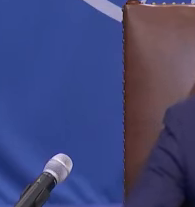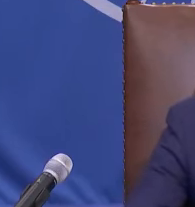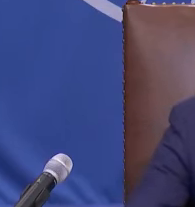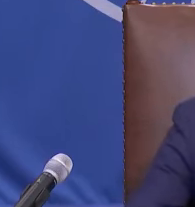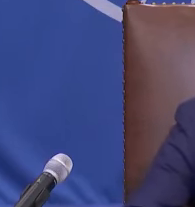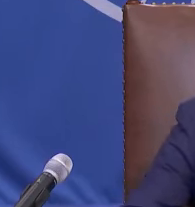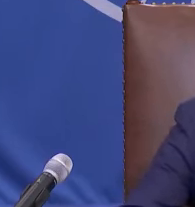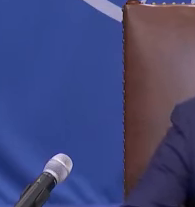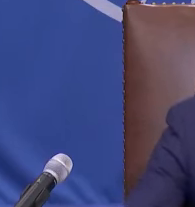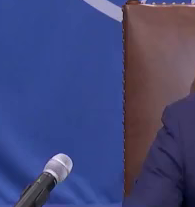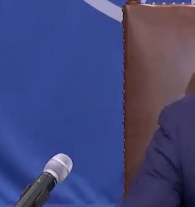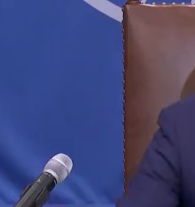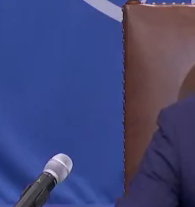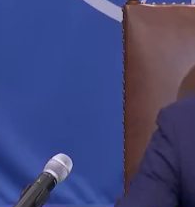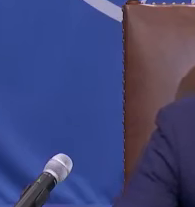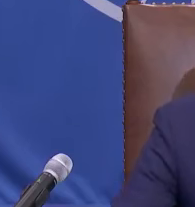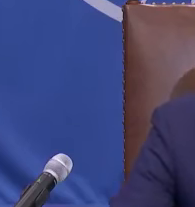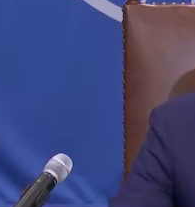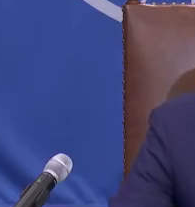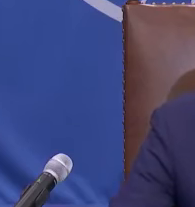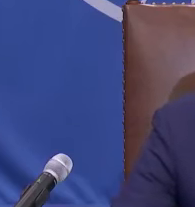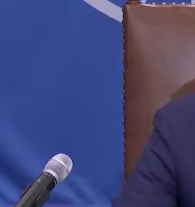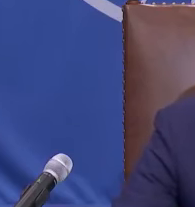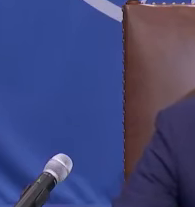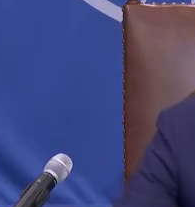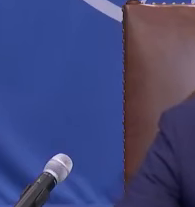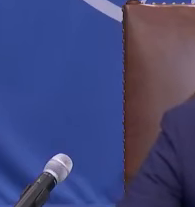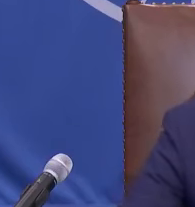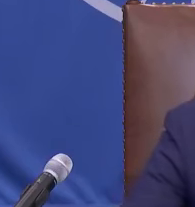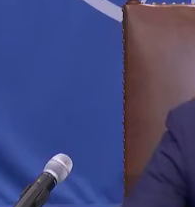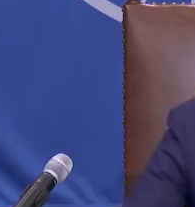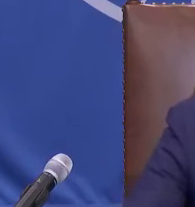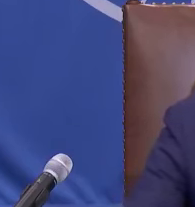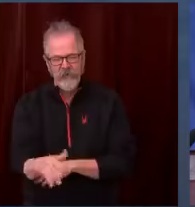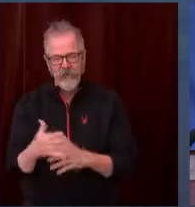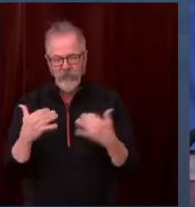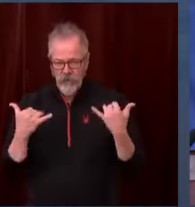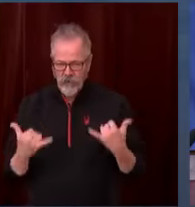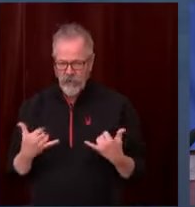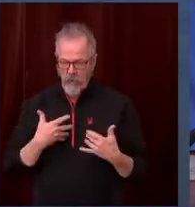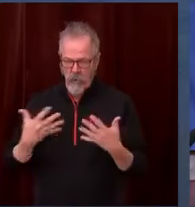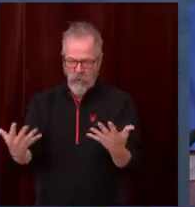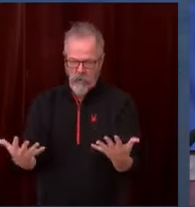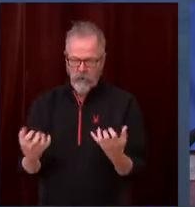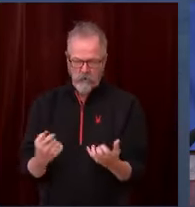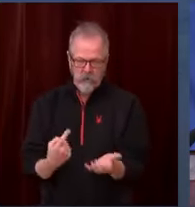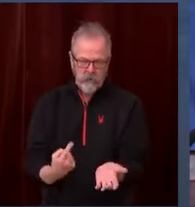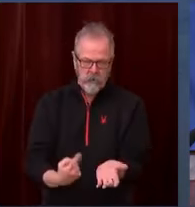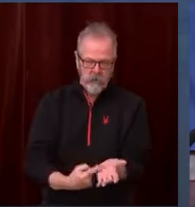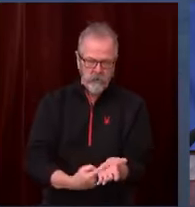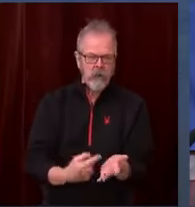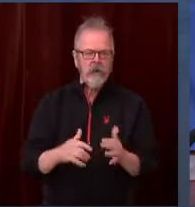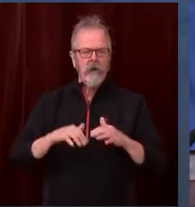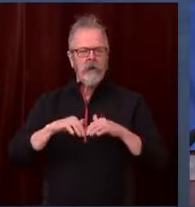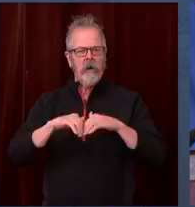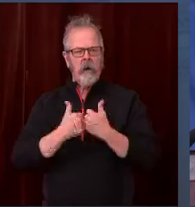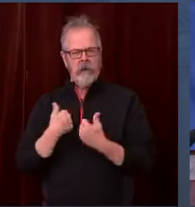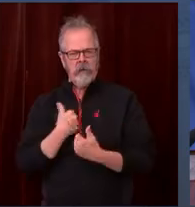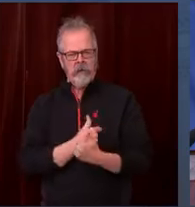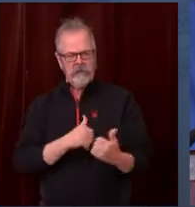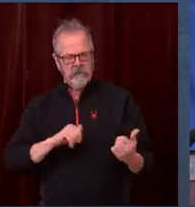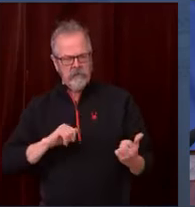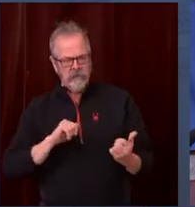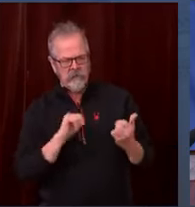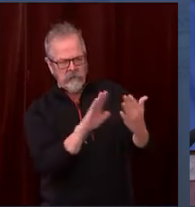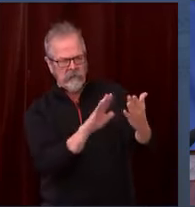here today to talk about how we intend to address racial inequity in our state. Through the next legislative session and the